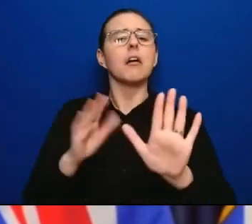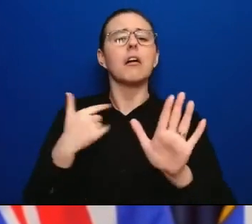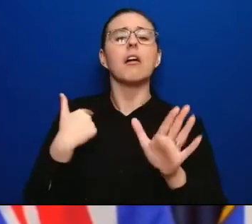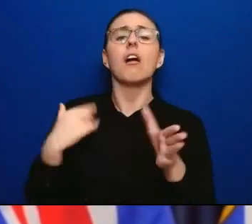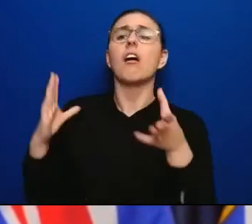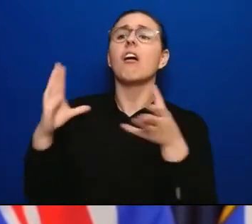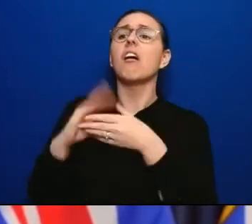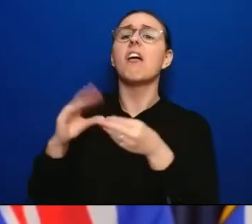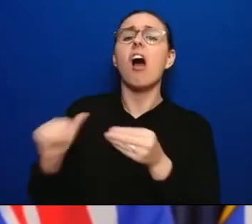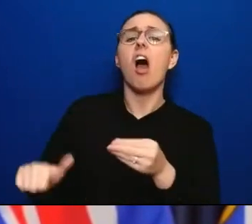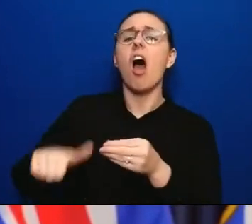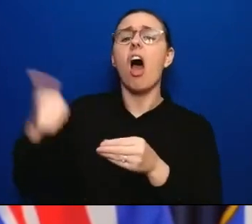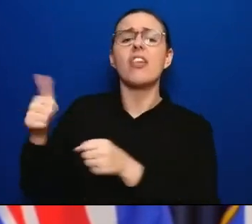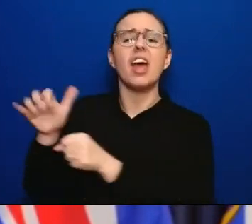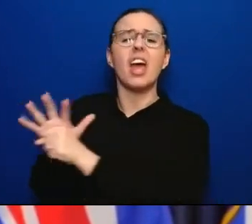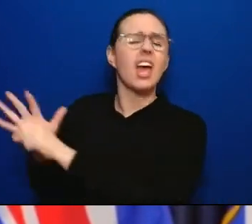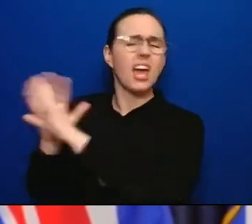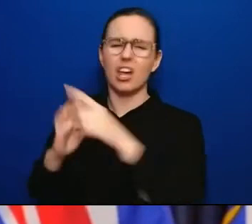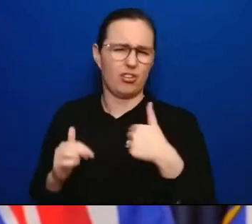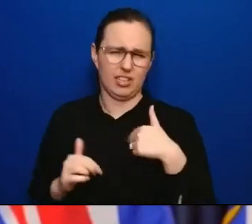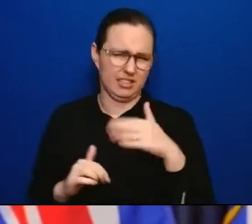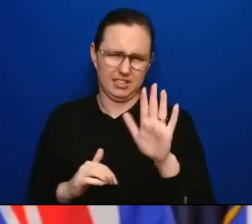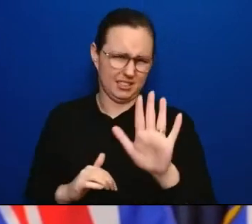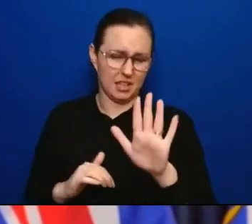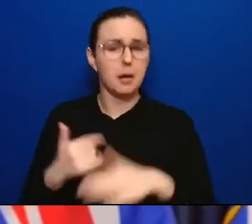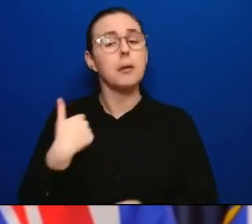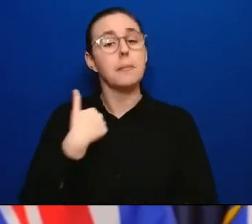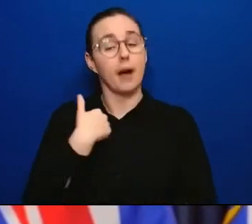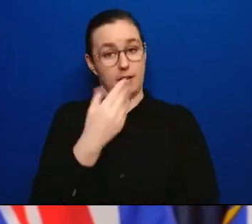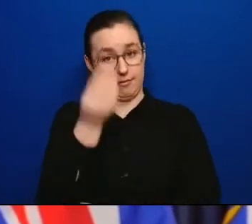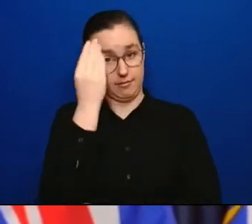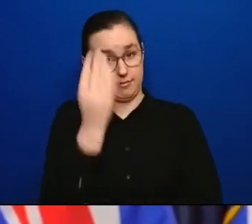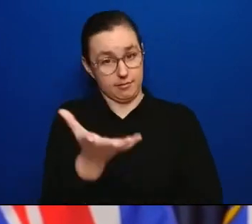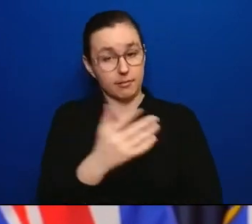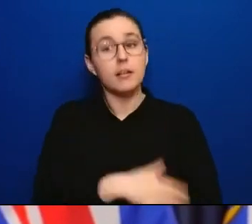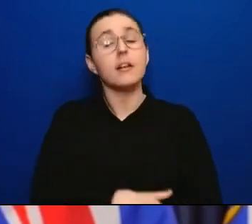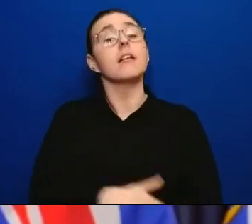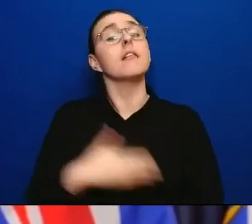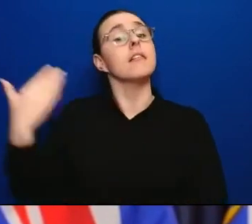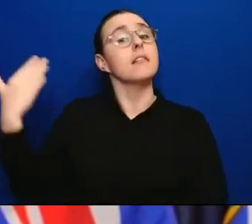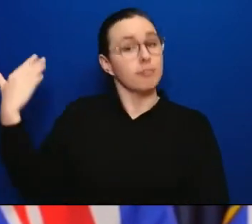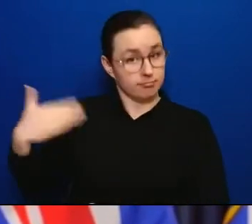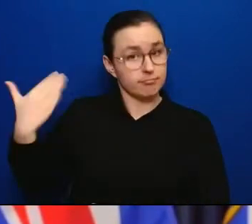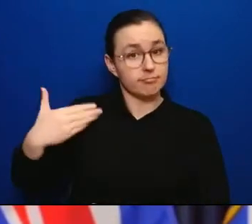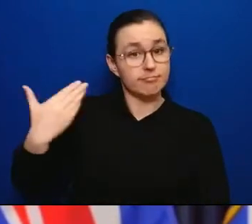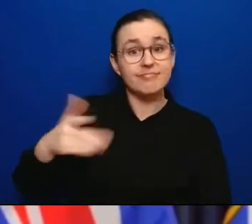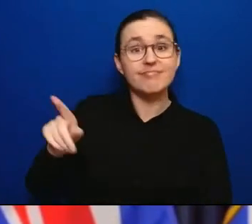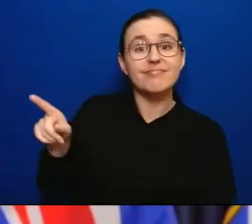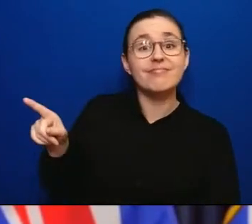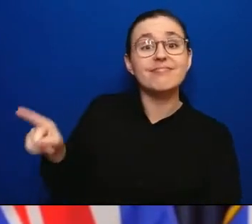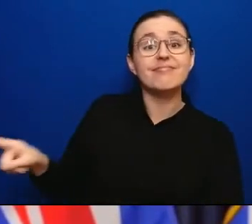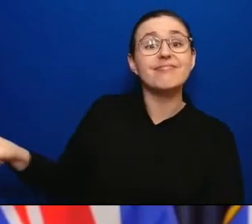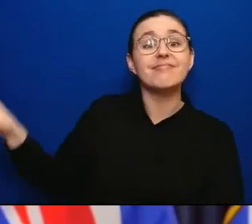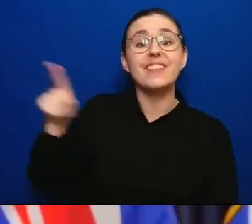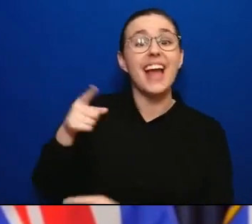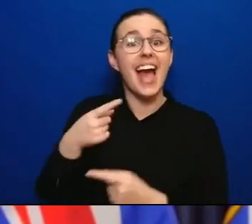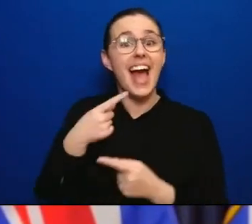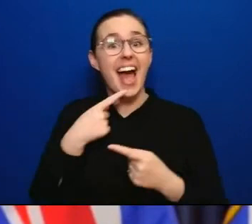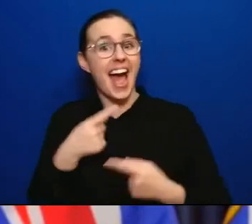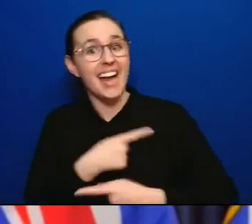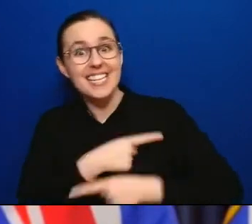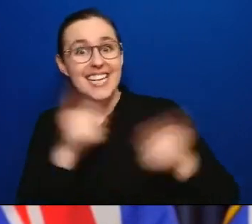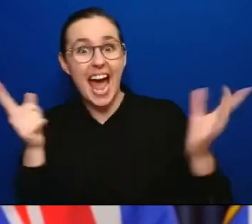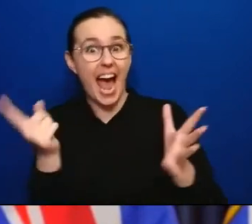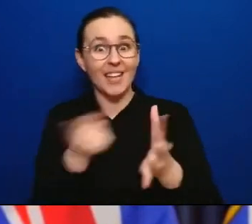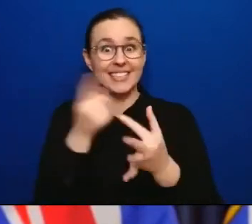You don't want to comment on other jurisdictions. I just say that significant measures have been announced and then withdrawn. Here in BC,